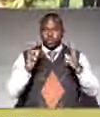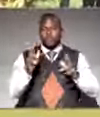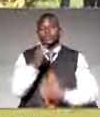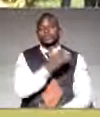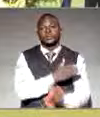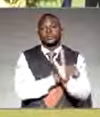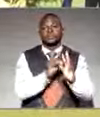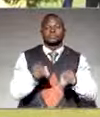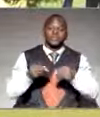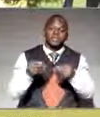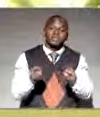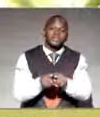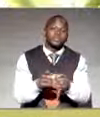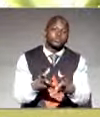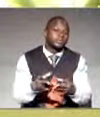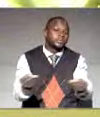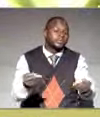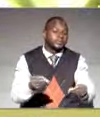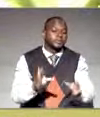who gave and has taken away.